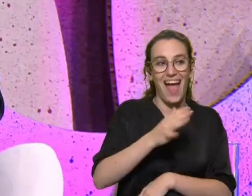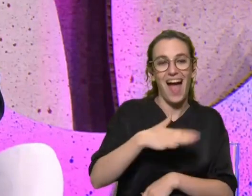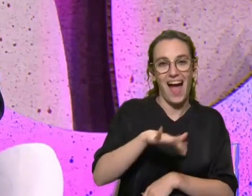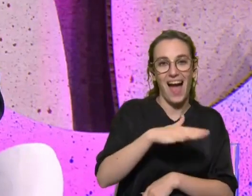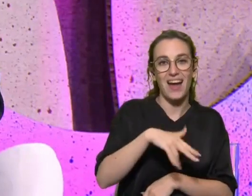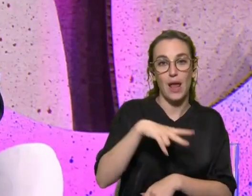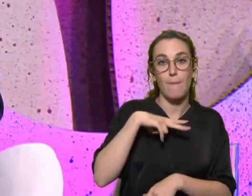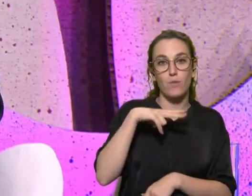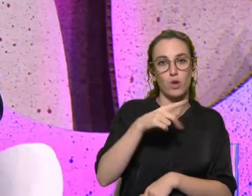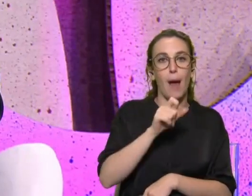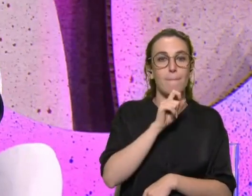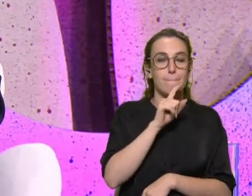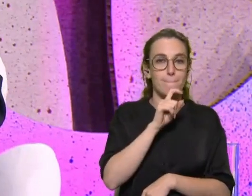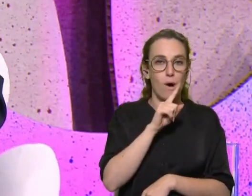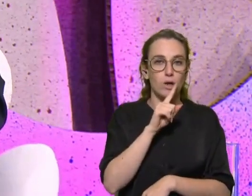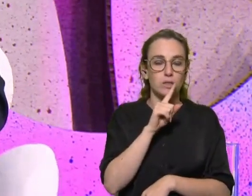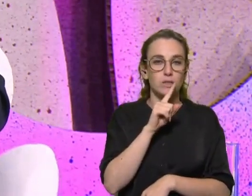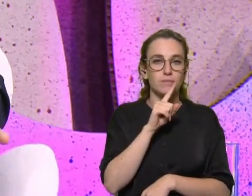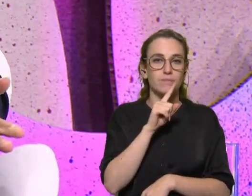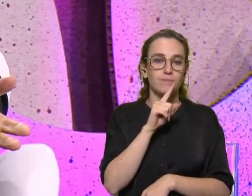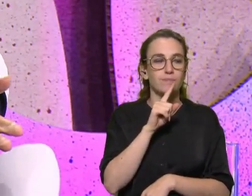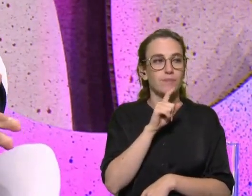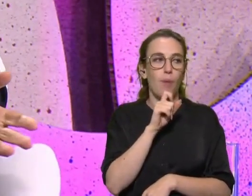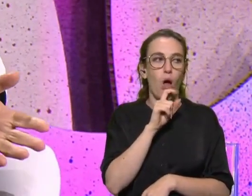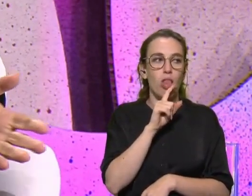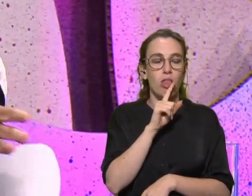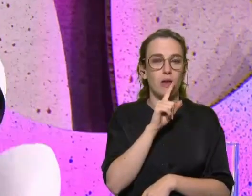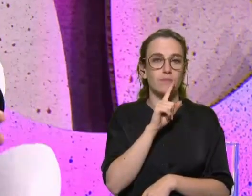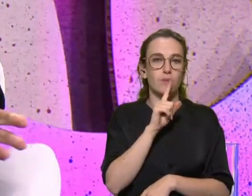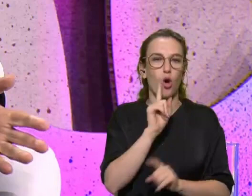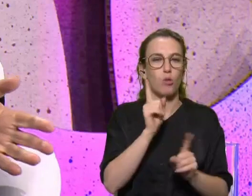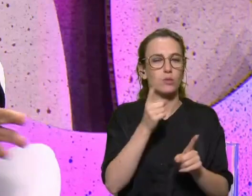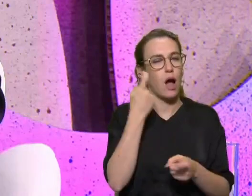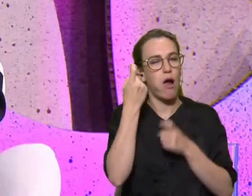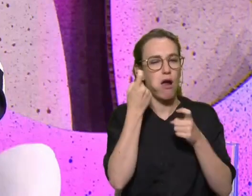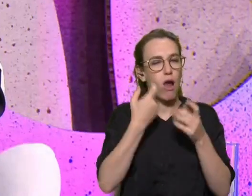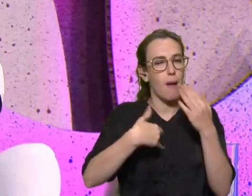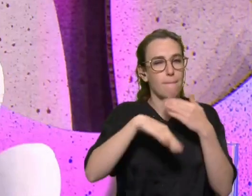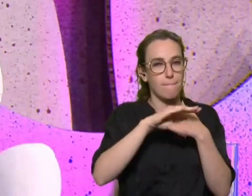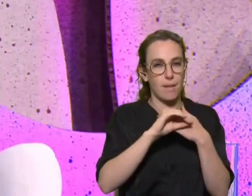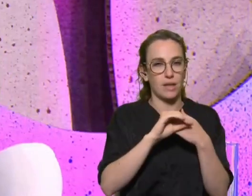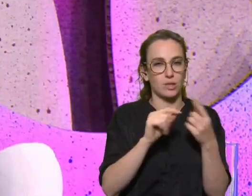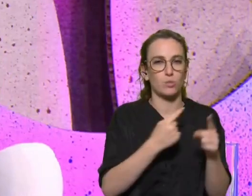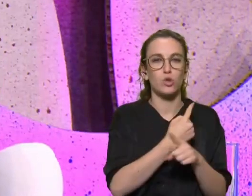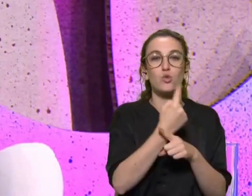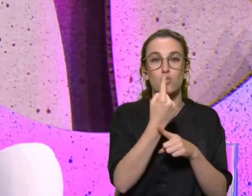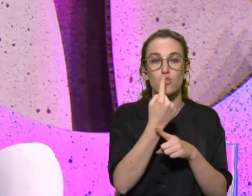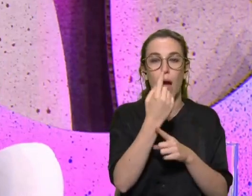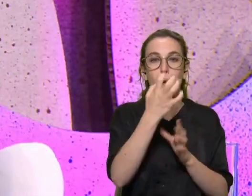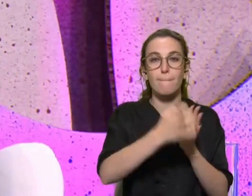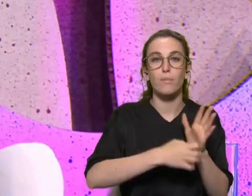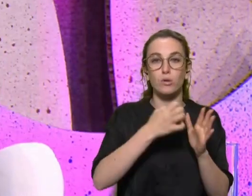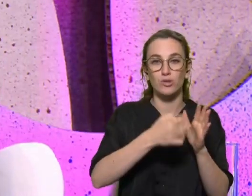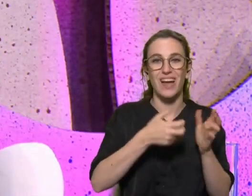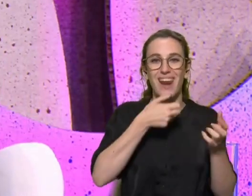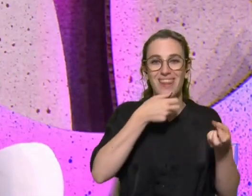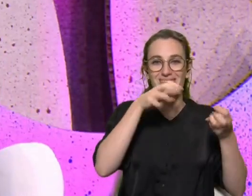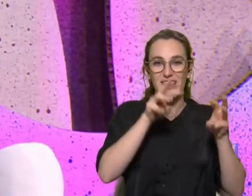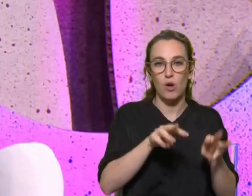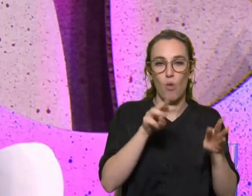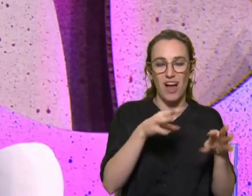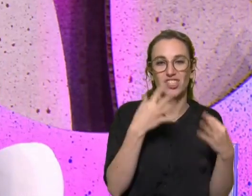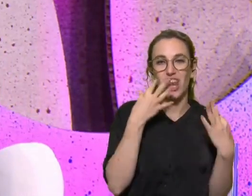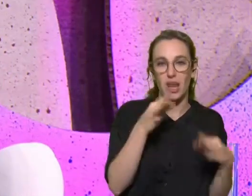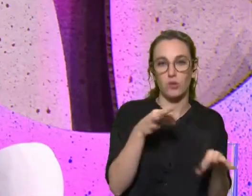There are areas that Portugal can have a preponderant role. One of them is